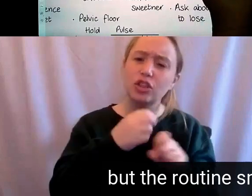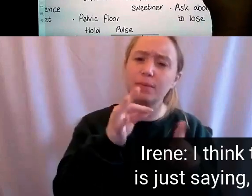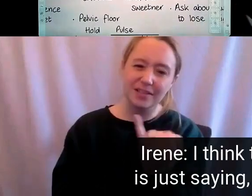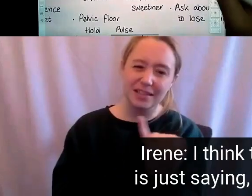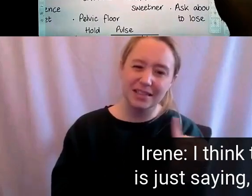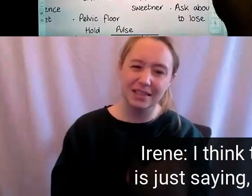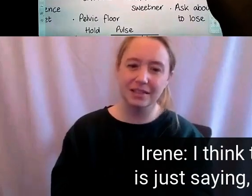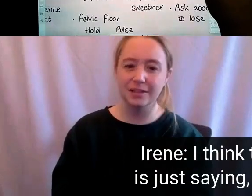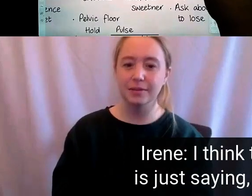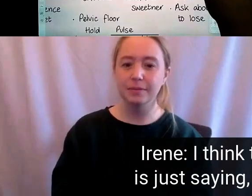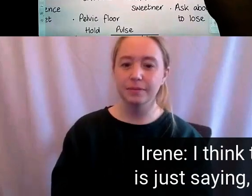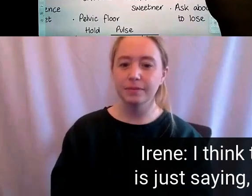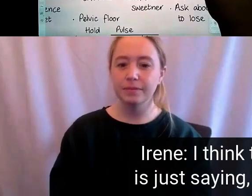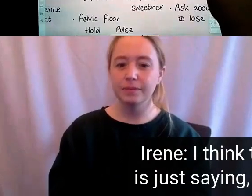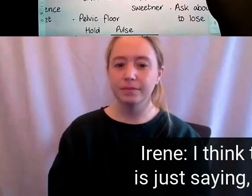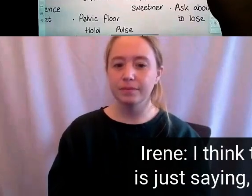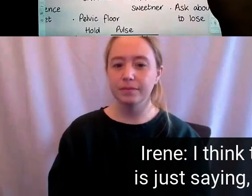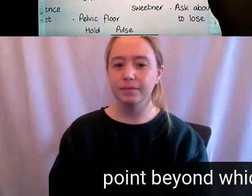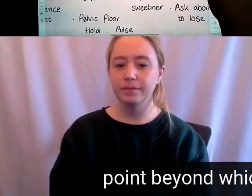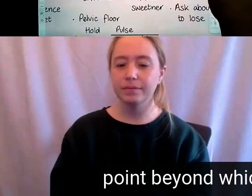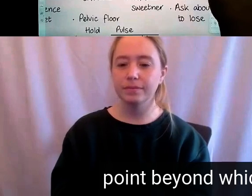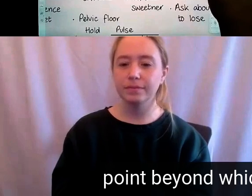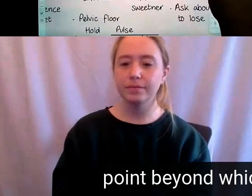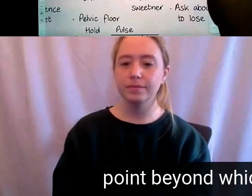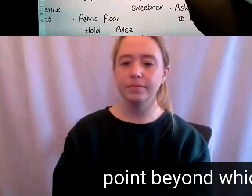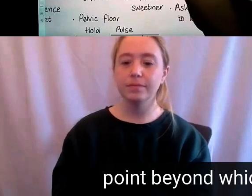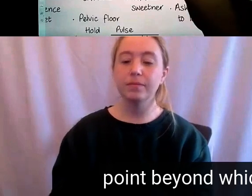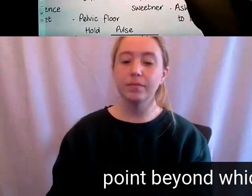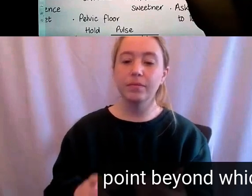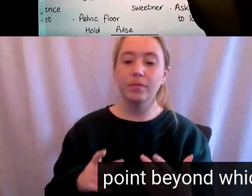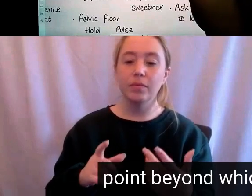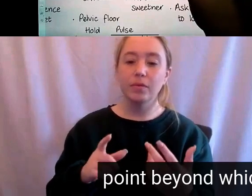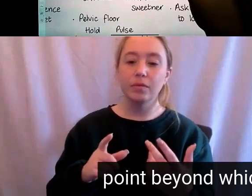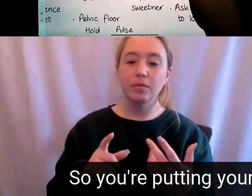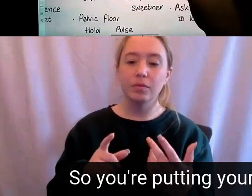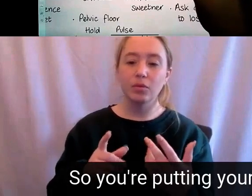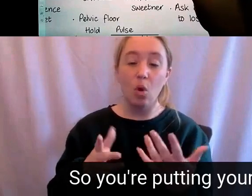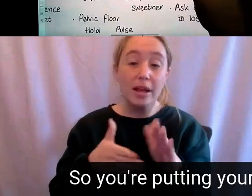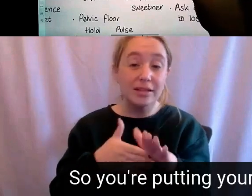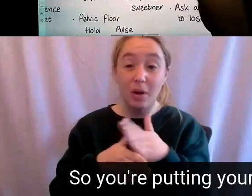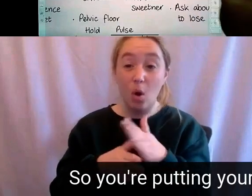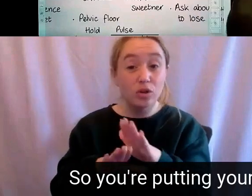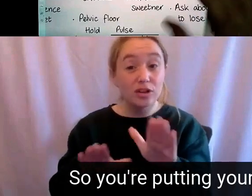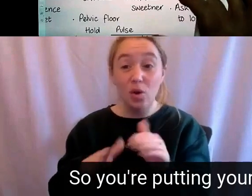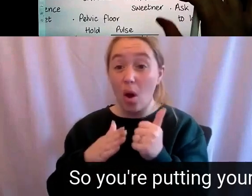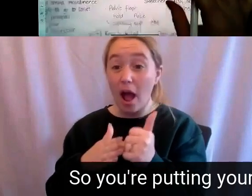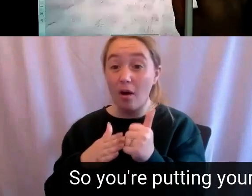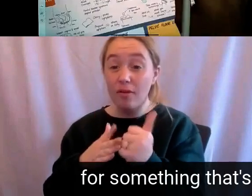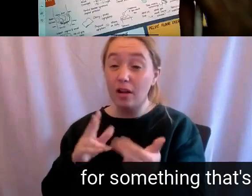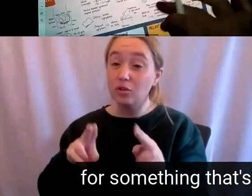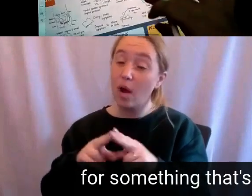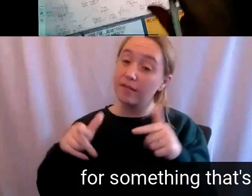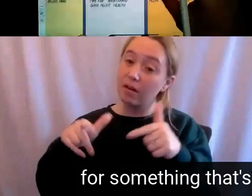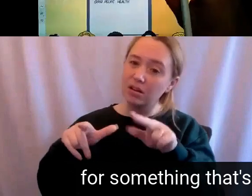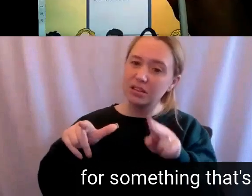kept to that. The lady in question is just saying, you know, is there a point beyond which it's not really helpful? So you're putting yourself through a bit of trauma